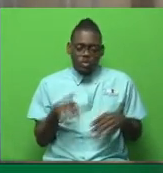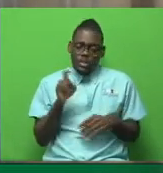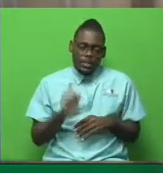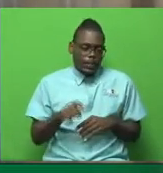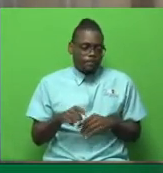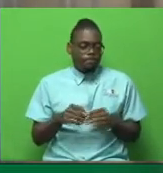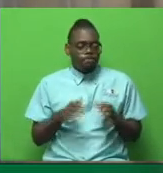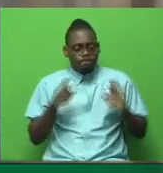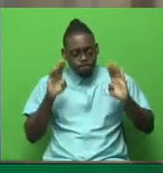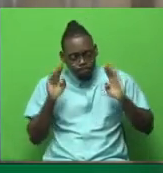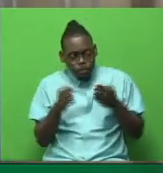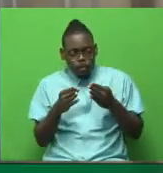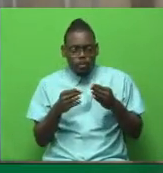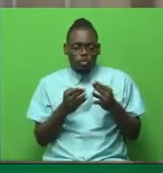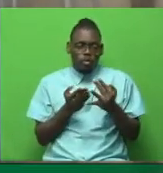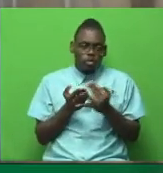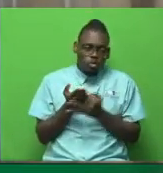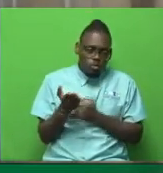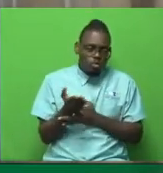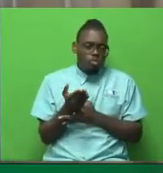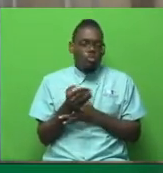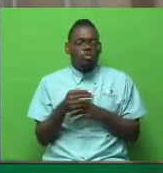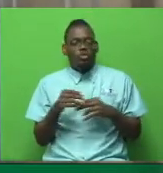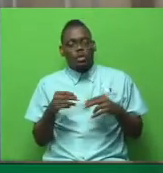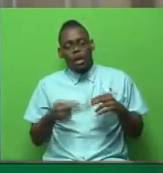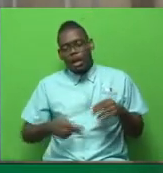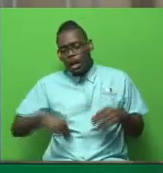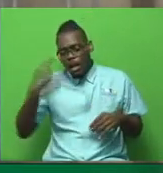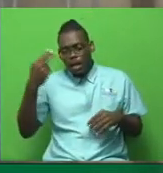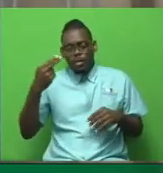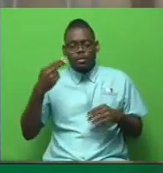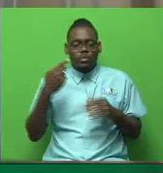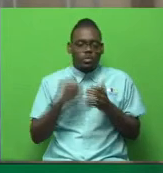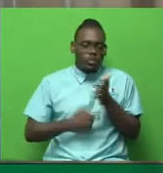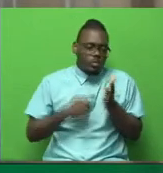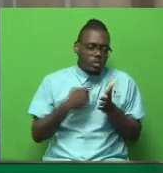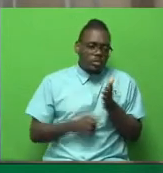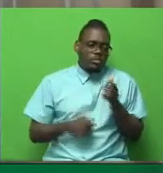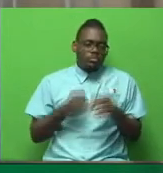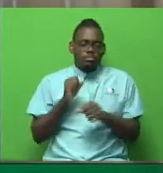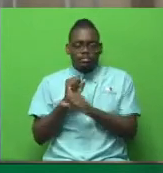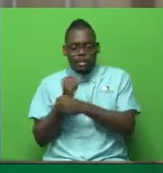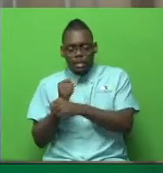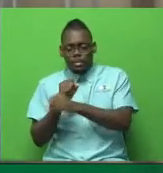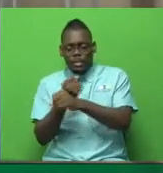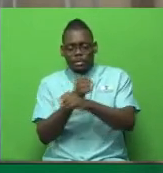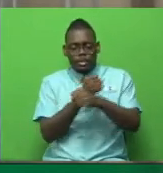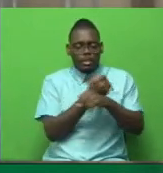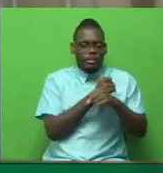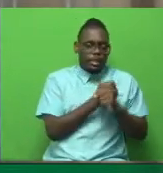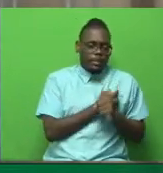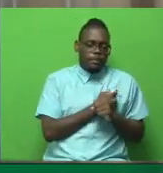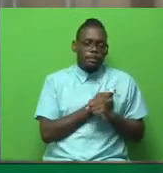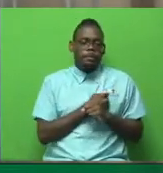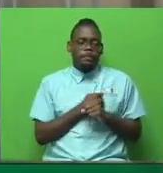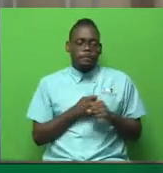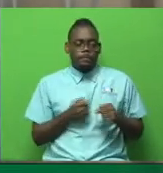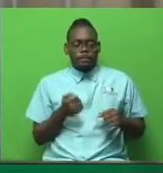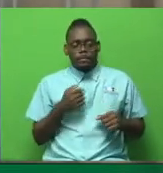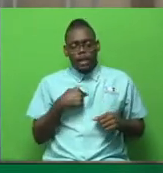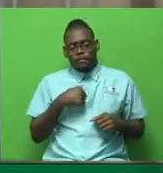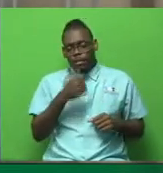of facing higher prices and the runoff effect and the multiplier effect on that of higher food fuel prices on everything